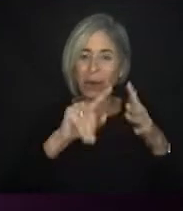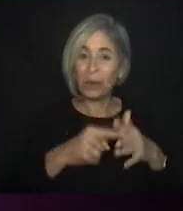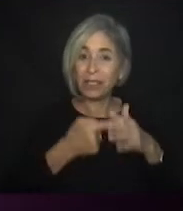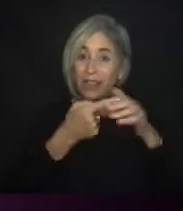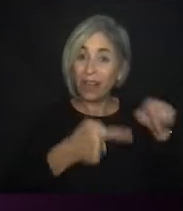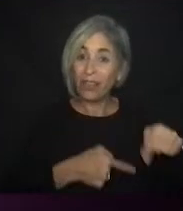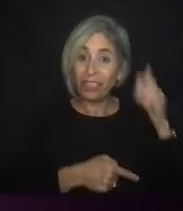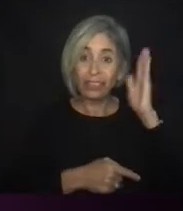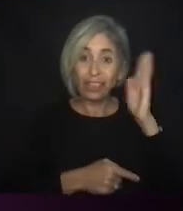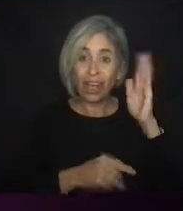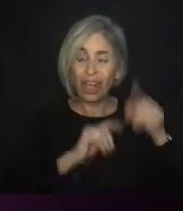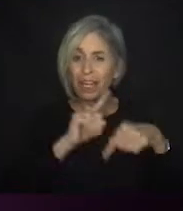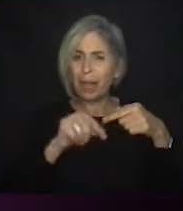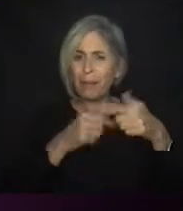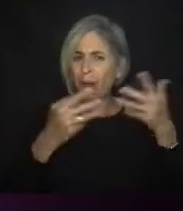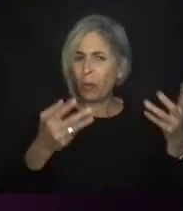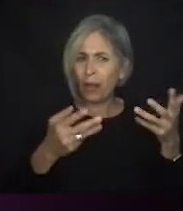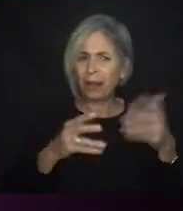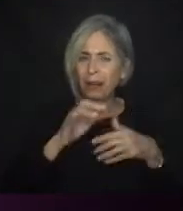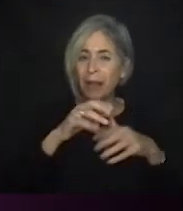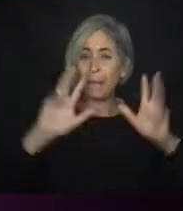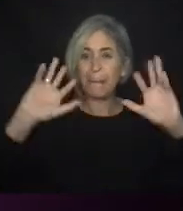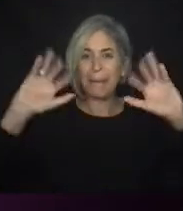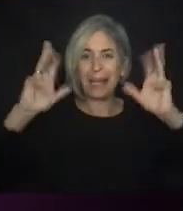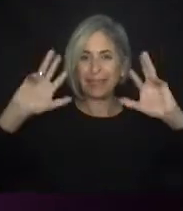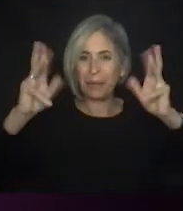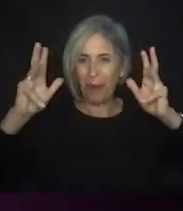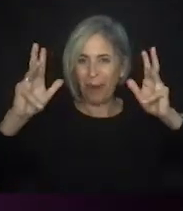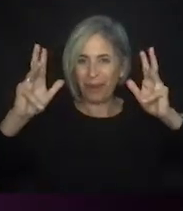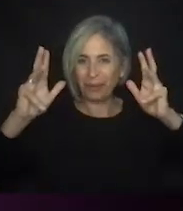start this talk talking about basketball.